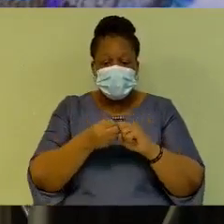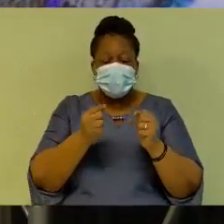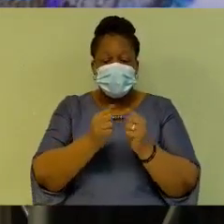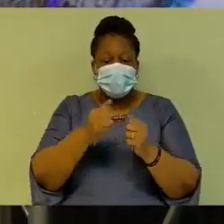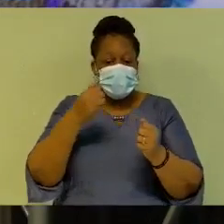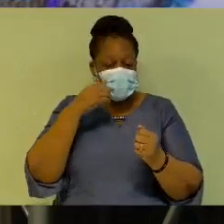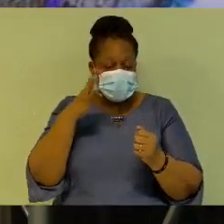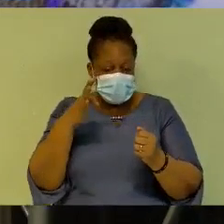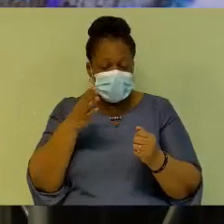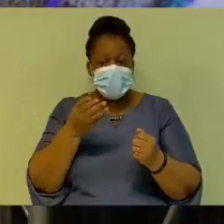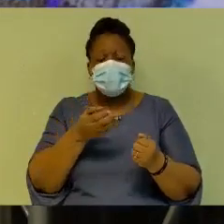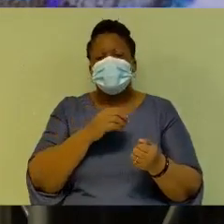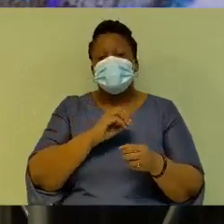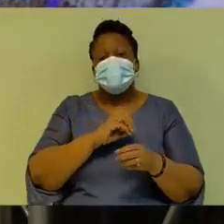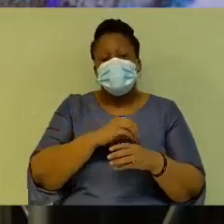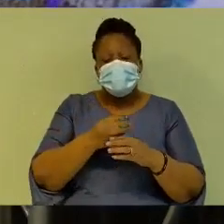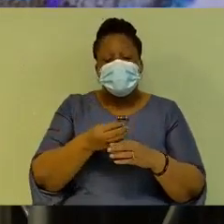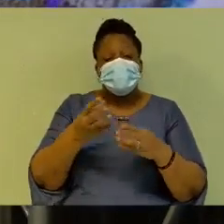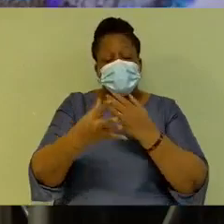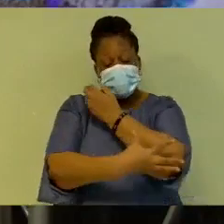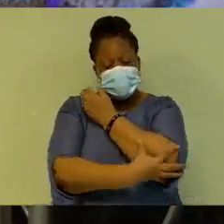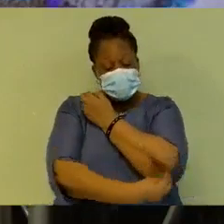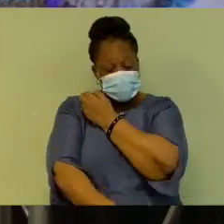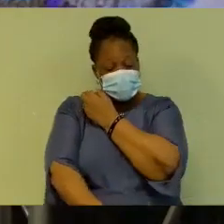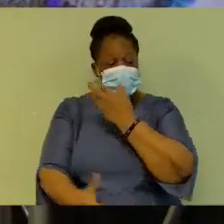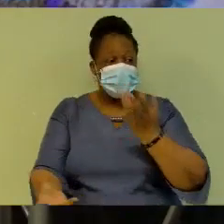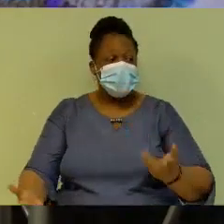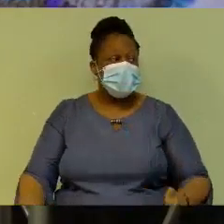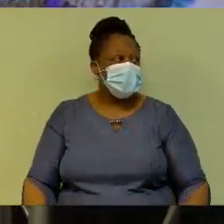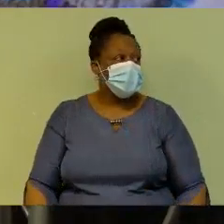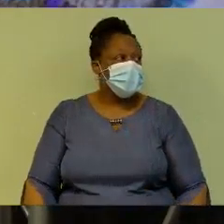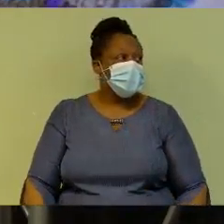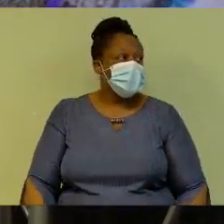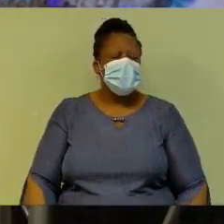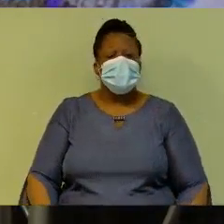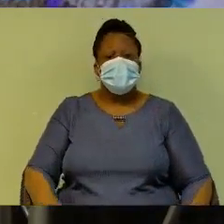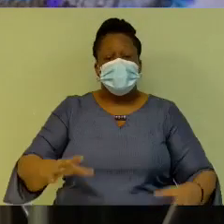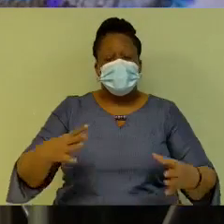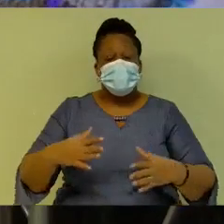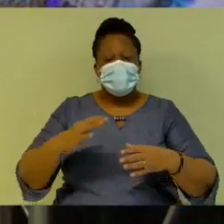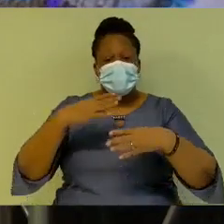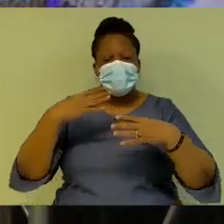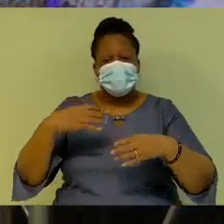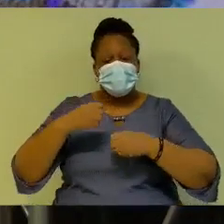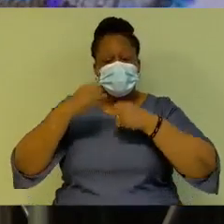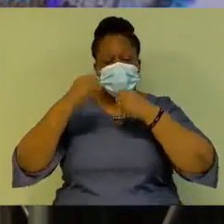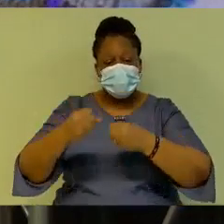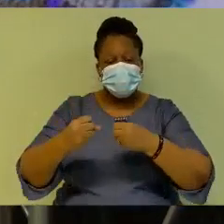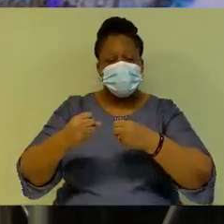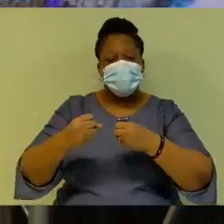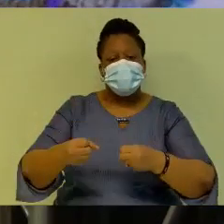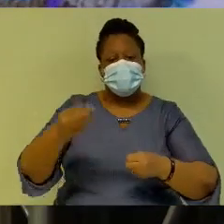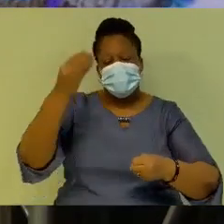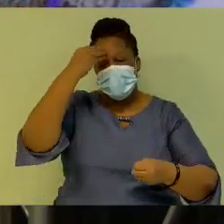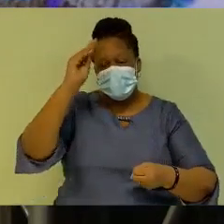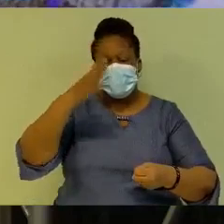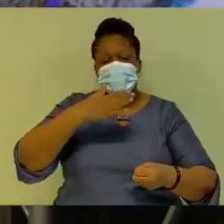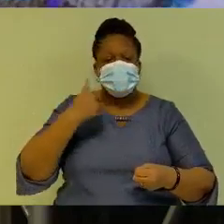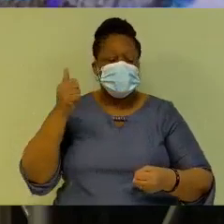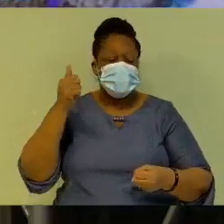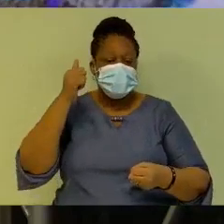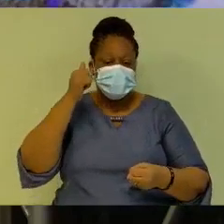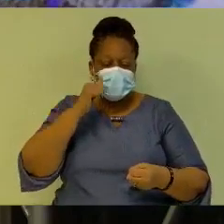poverty alleviation, E, the empowerment of women and girls, F, program for men and boys,